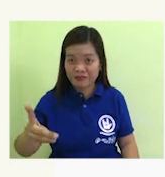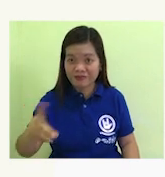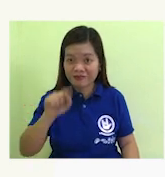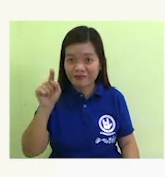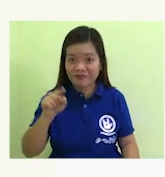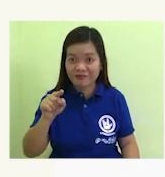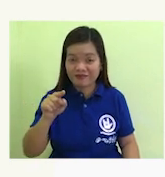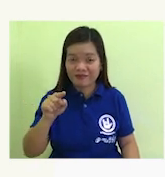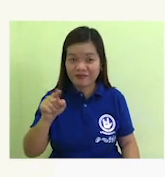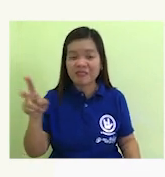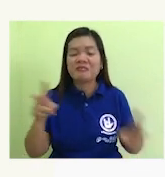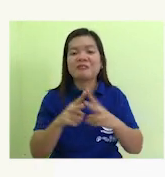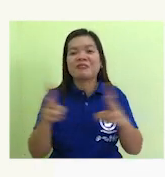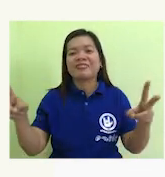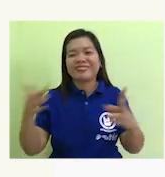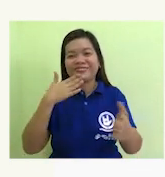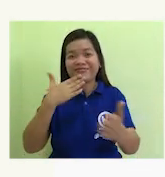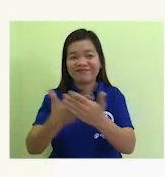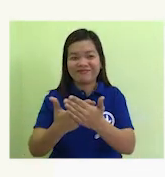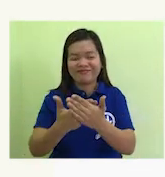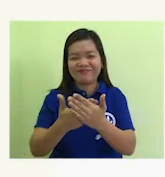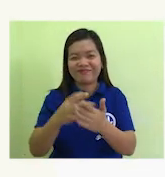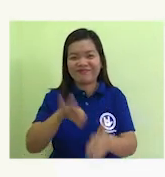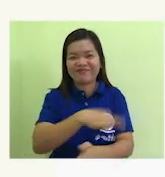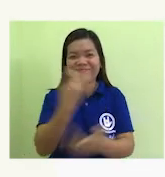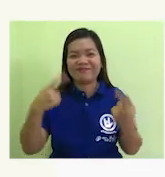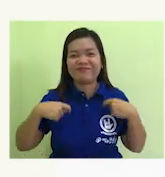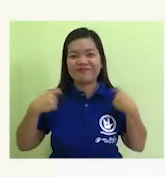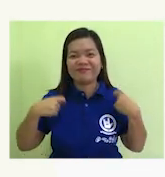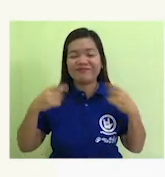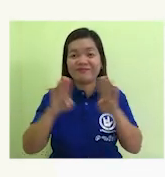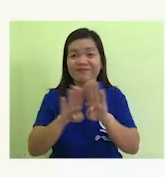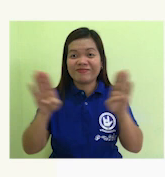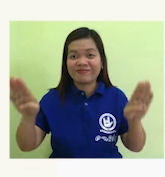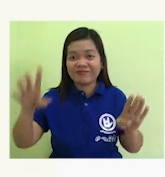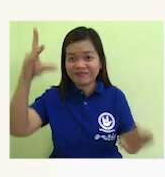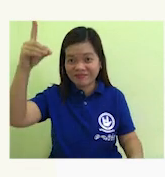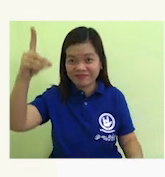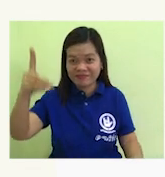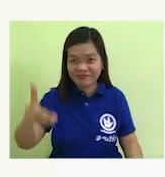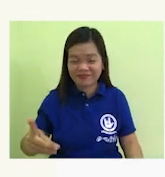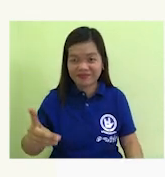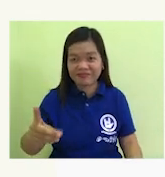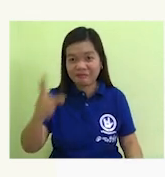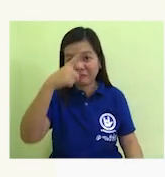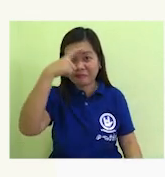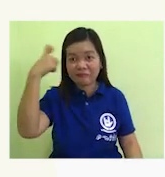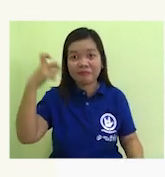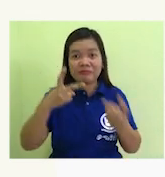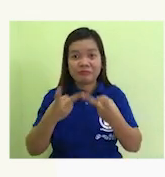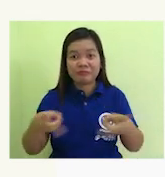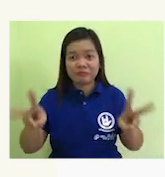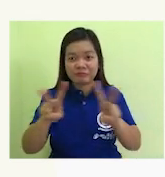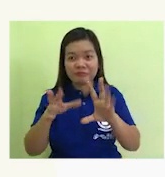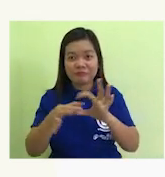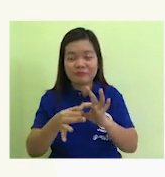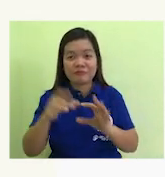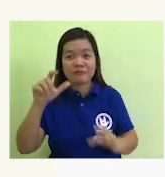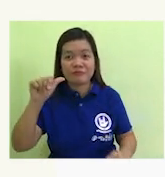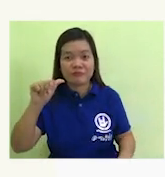Very good, Fernandino teens. It opens downward because the value of a